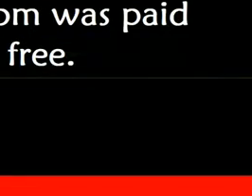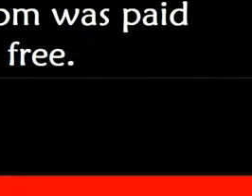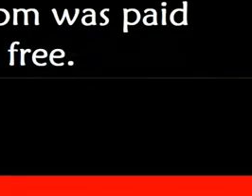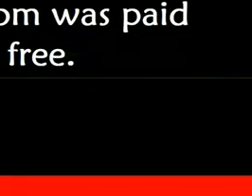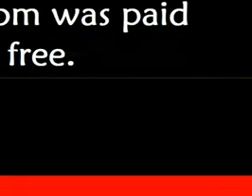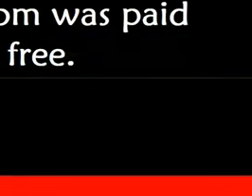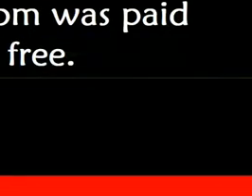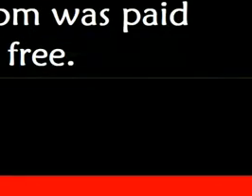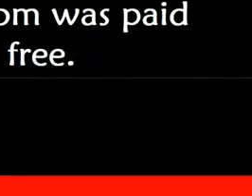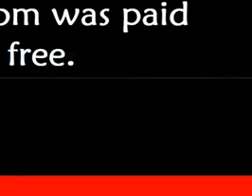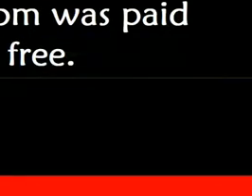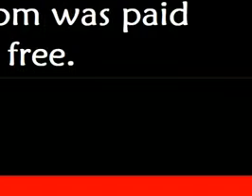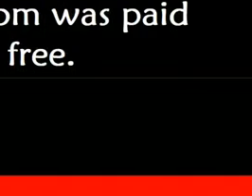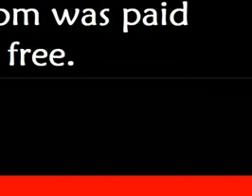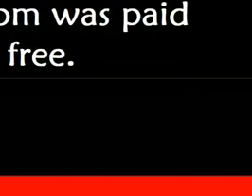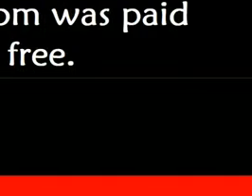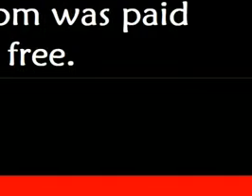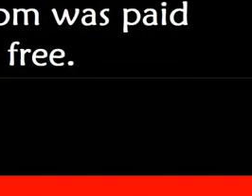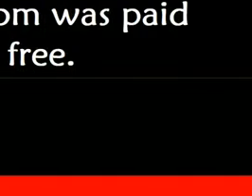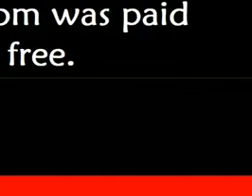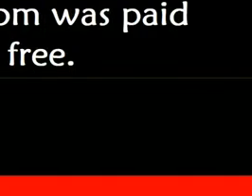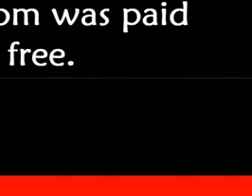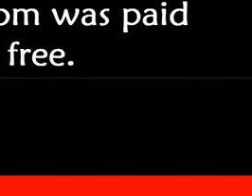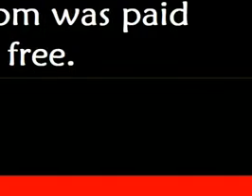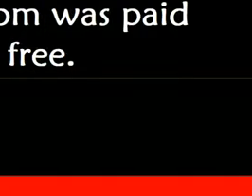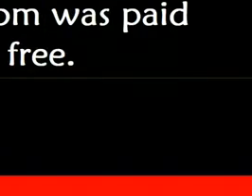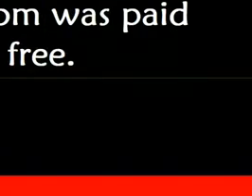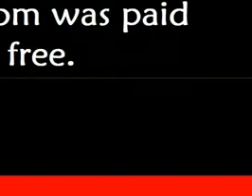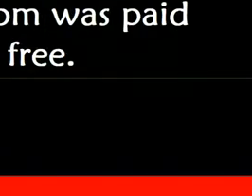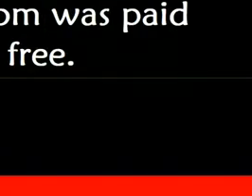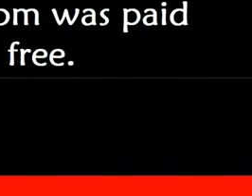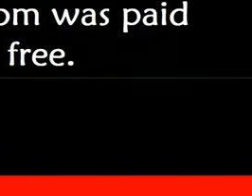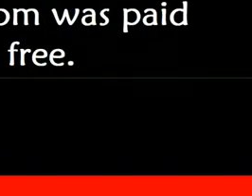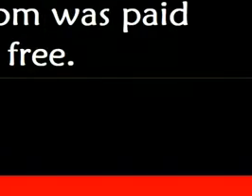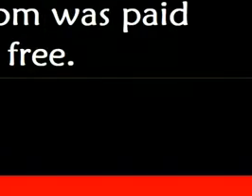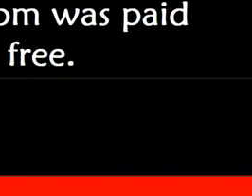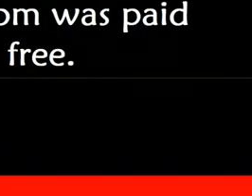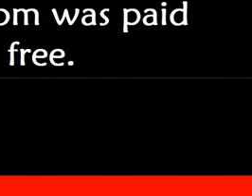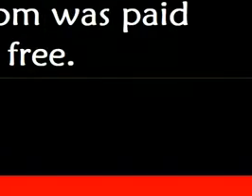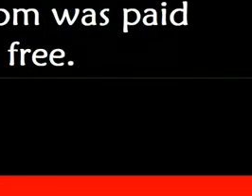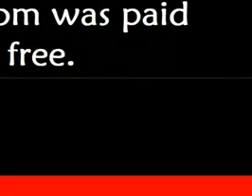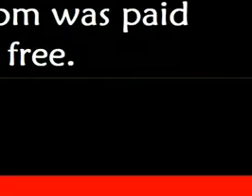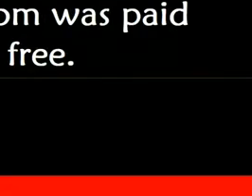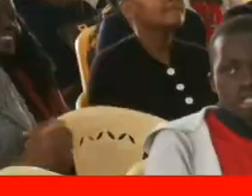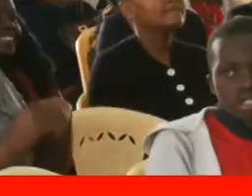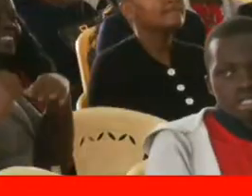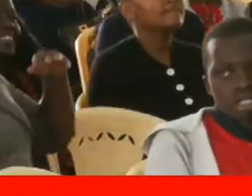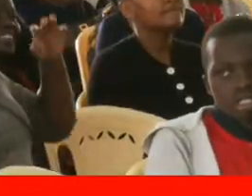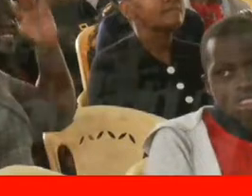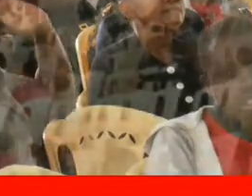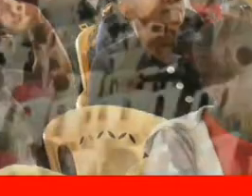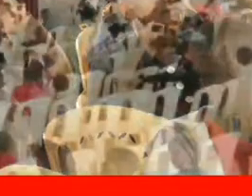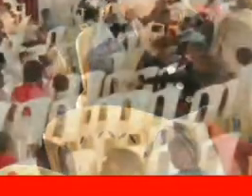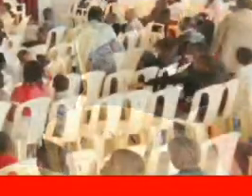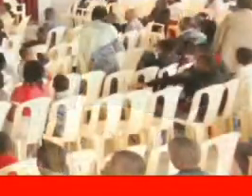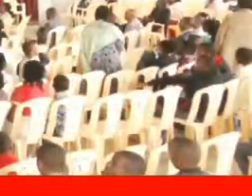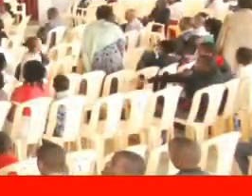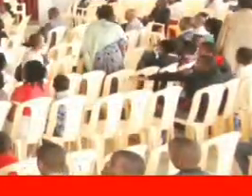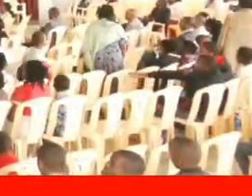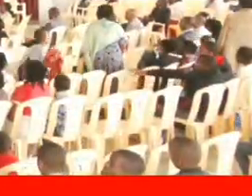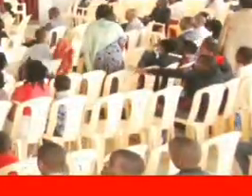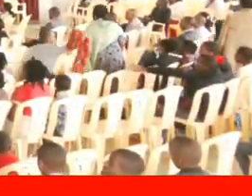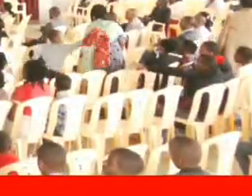slid by the world Hallelujah just a second just a second we have